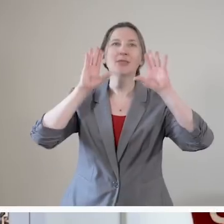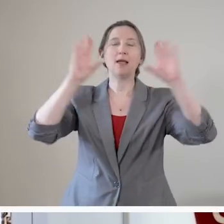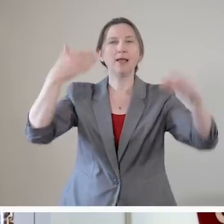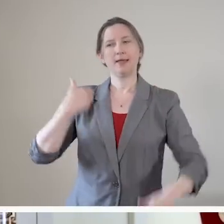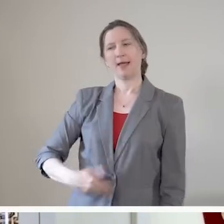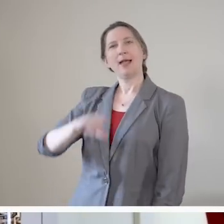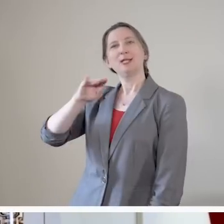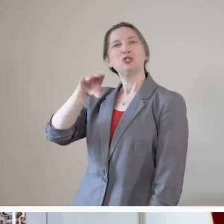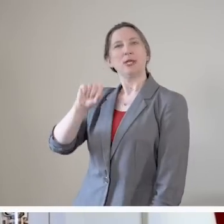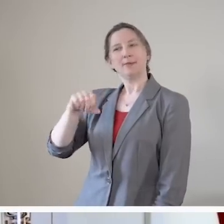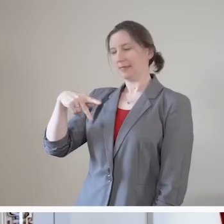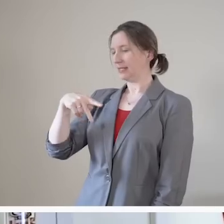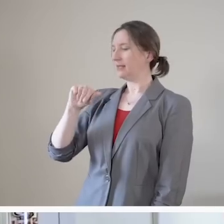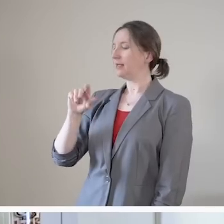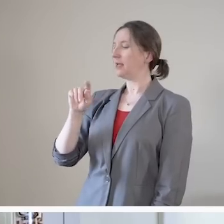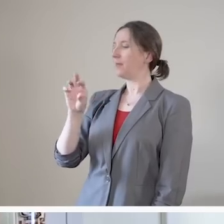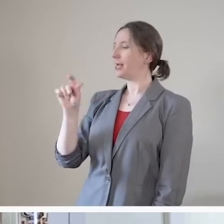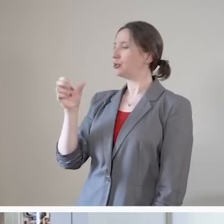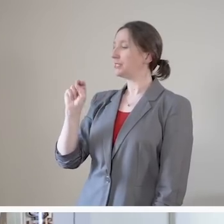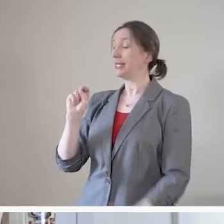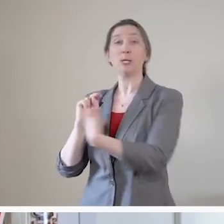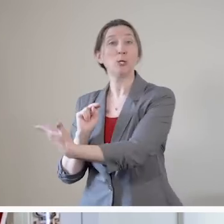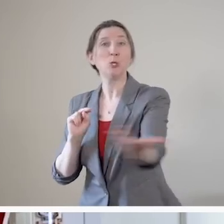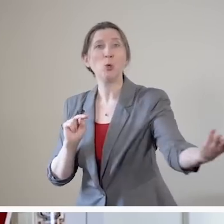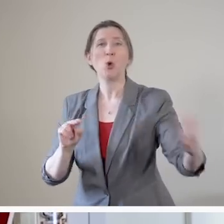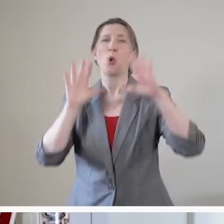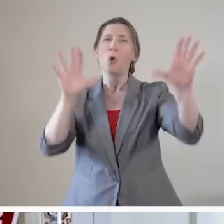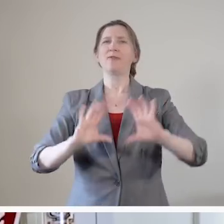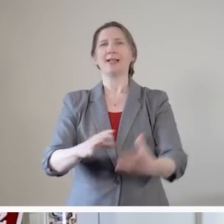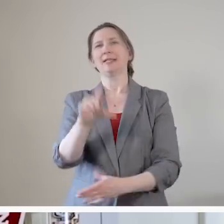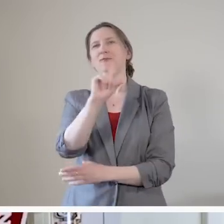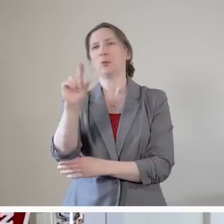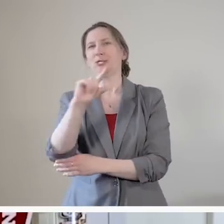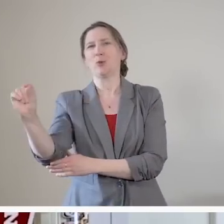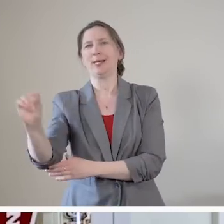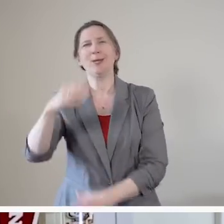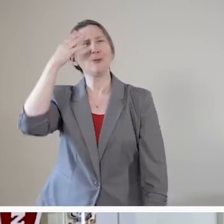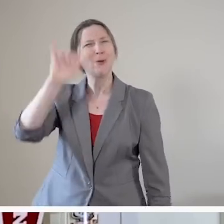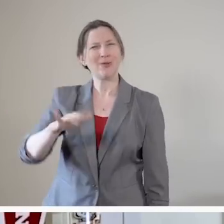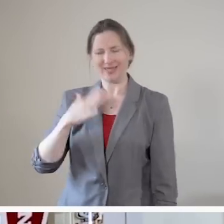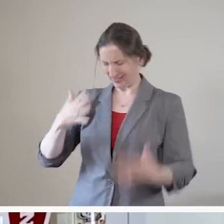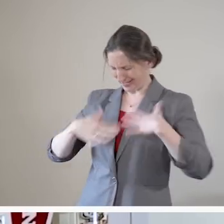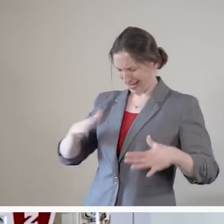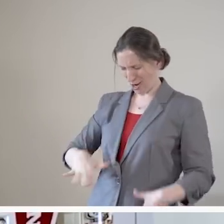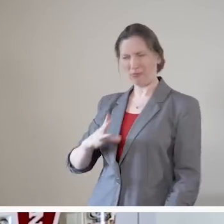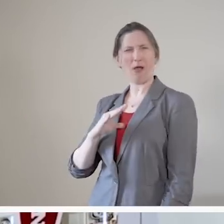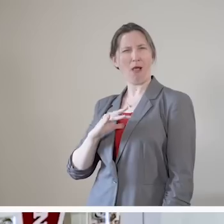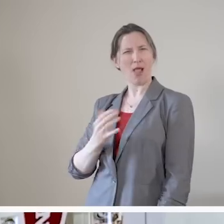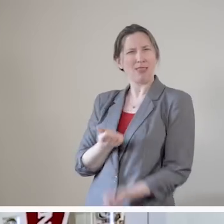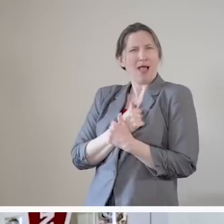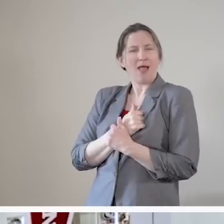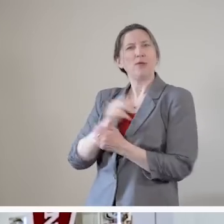Hi, I'm James Patterson, and you're the wonderful class of 2020. You know, I love this gown. I love